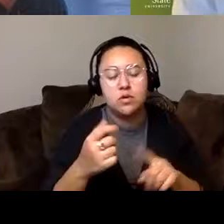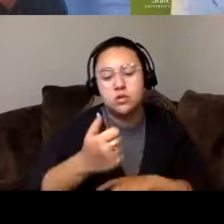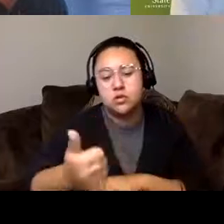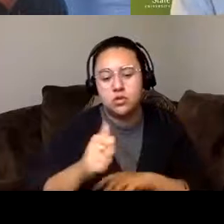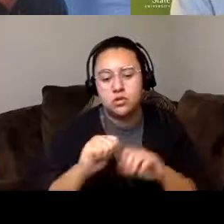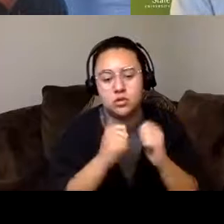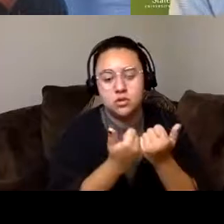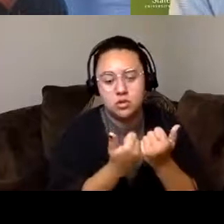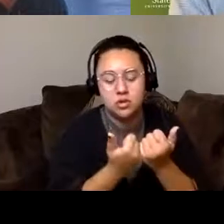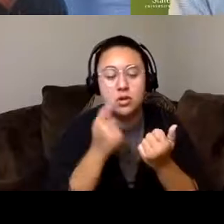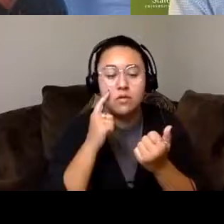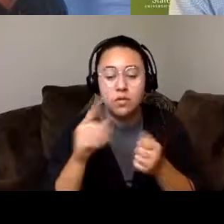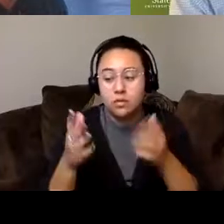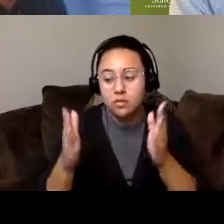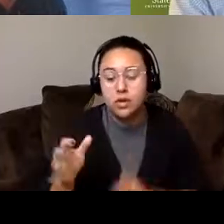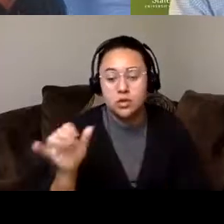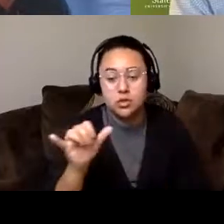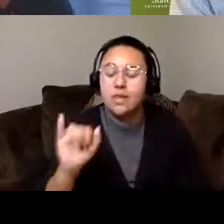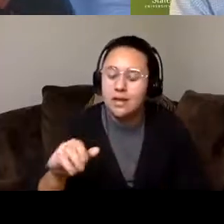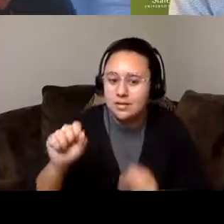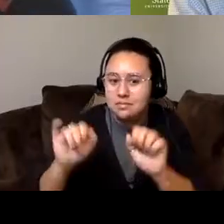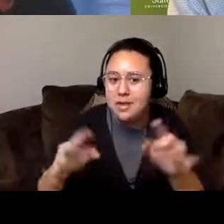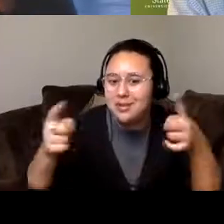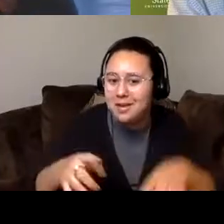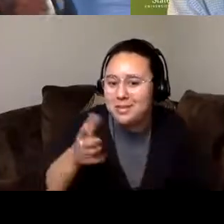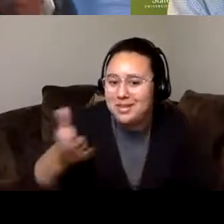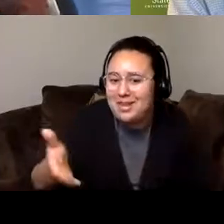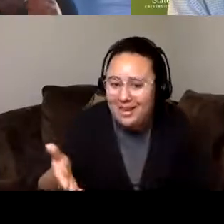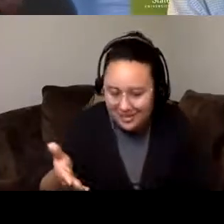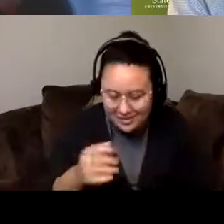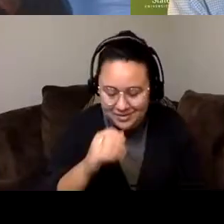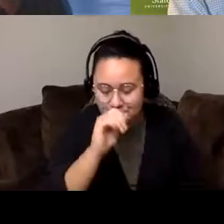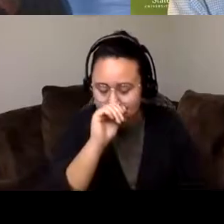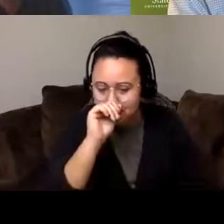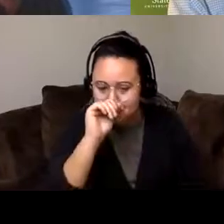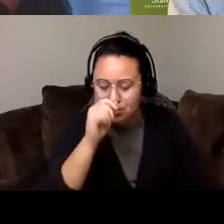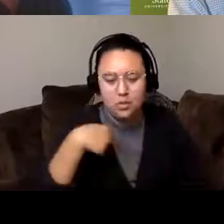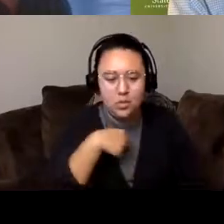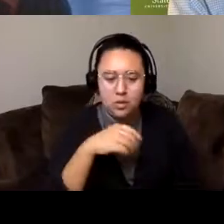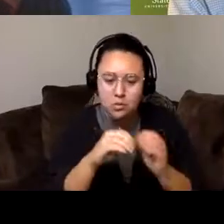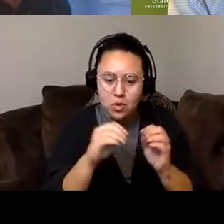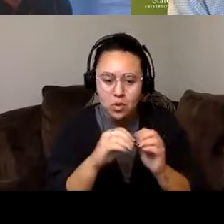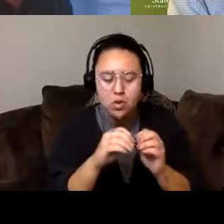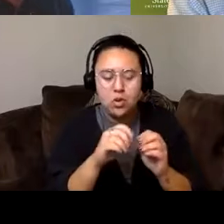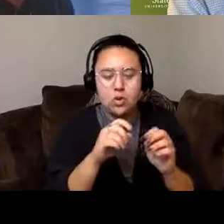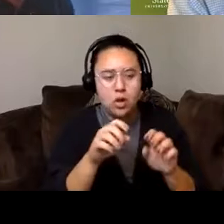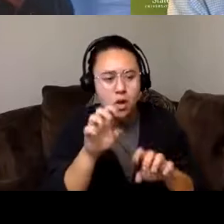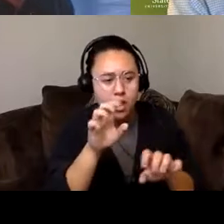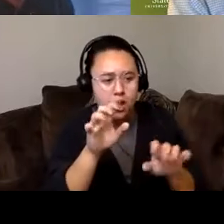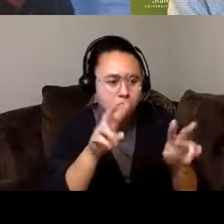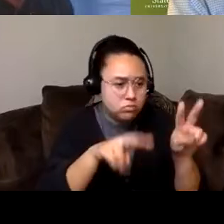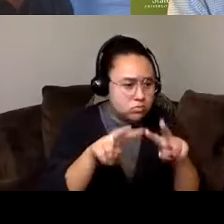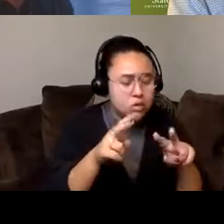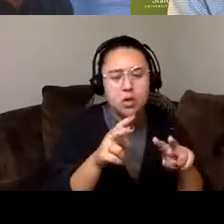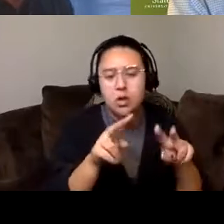and on the provider's end, that's where the magic really occurs. And so we explore this and we're really doing it and diving deeper. But the 3 examples I